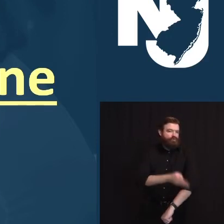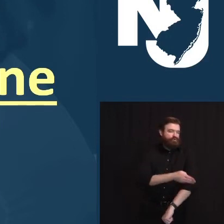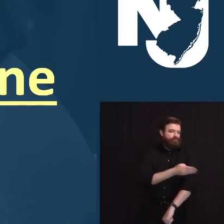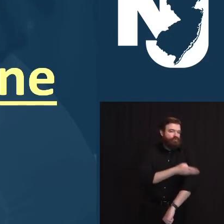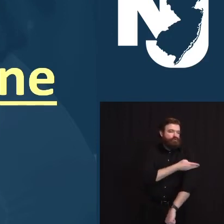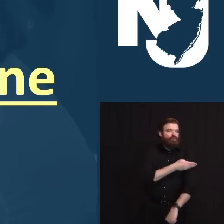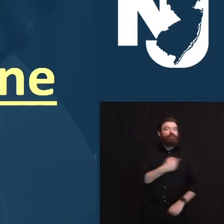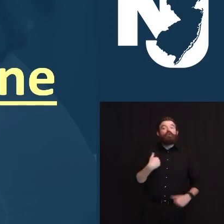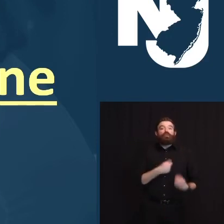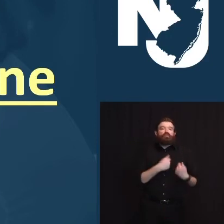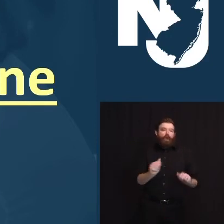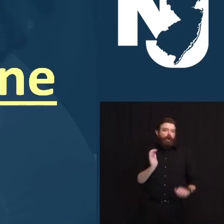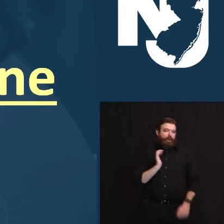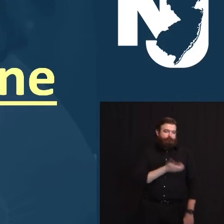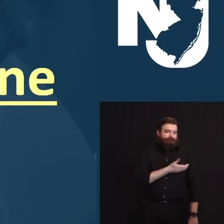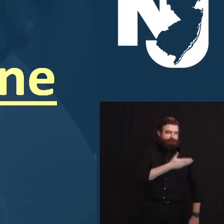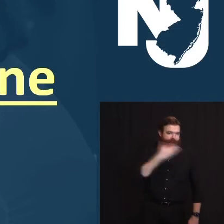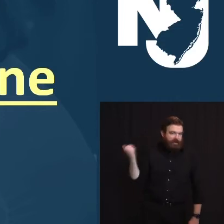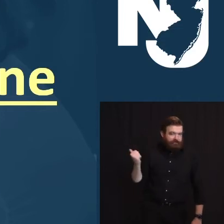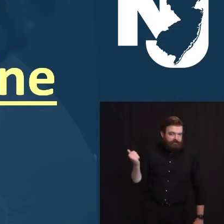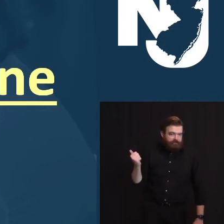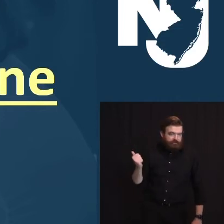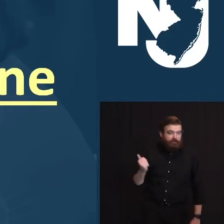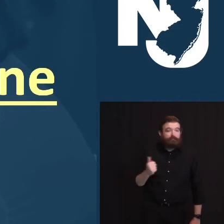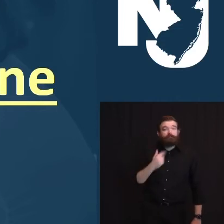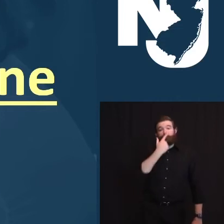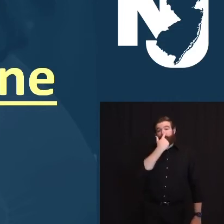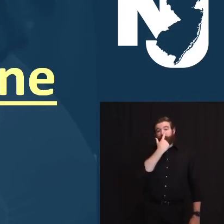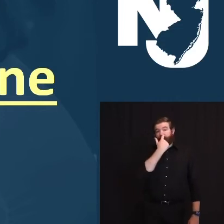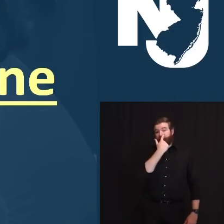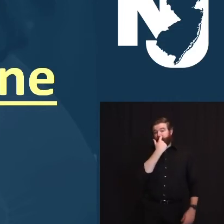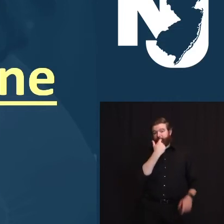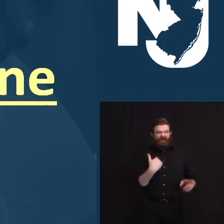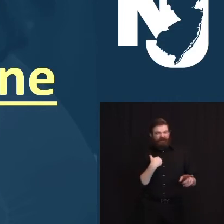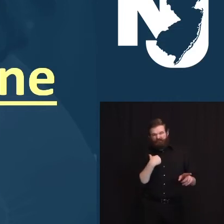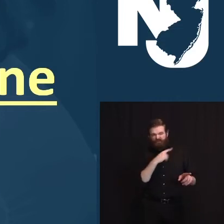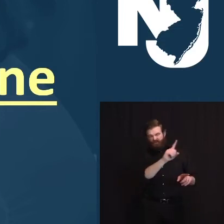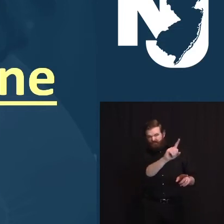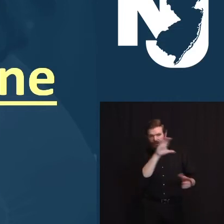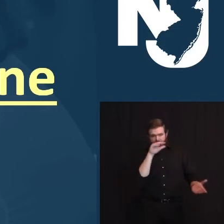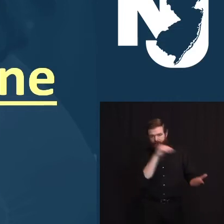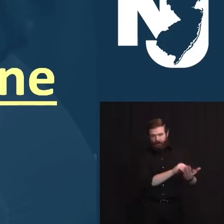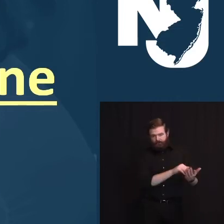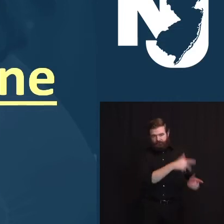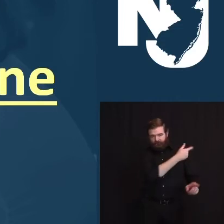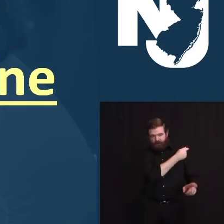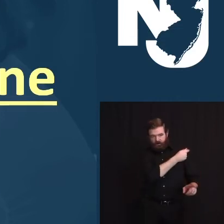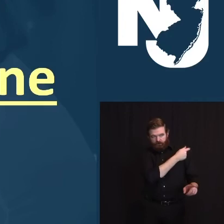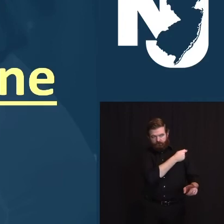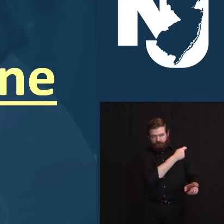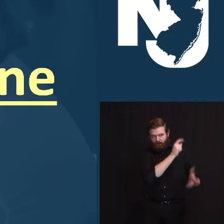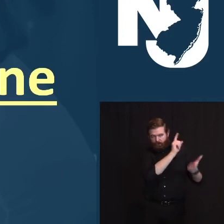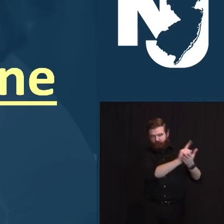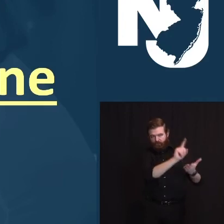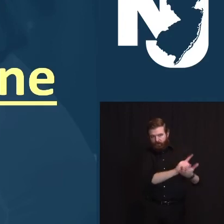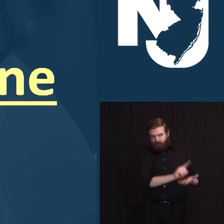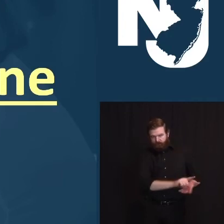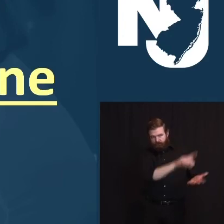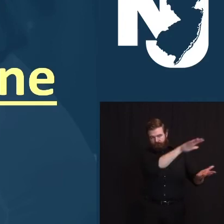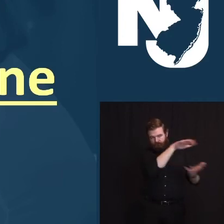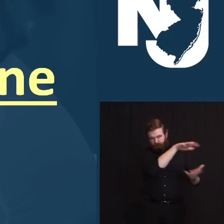equitable distribution of the roughly 100,000 doses we're getting weekly. Again, to remind you, as of midday today,